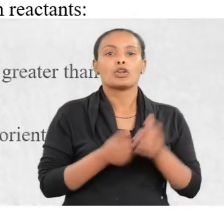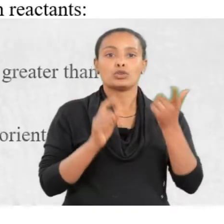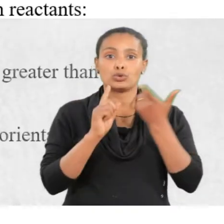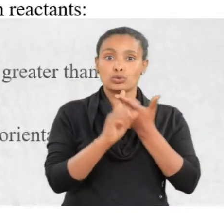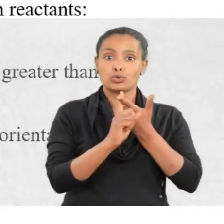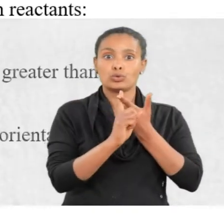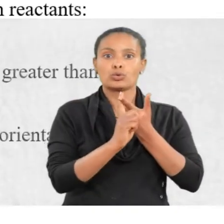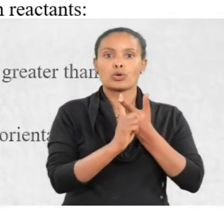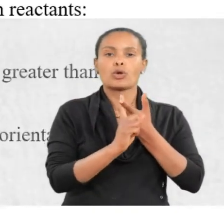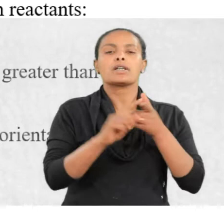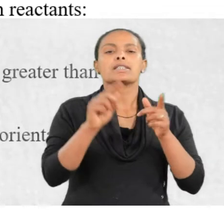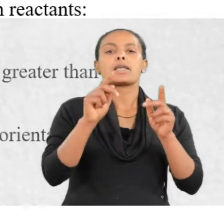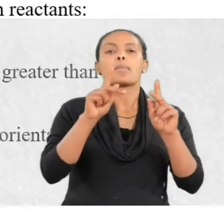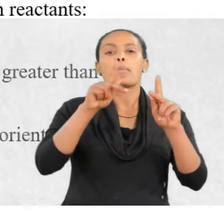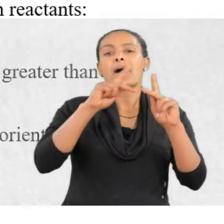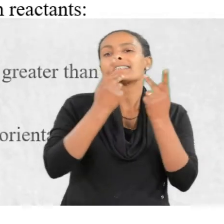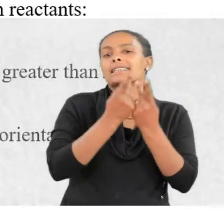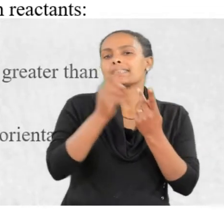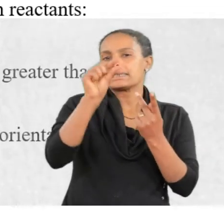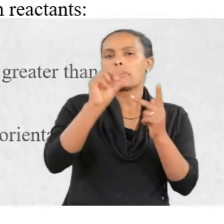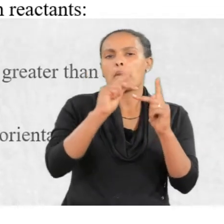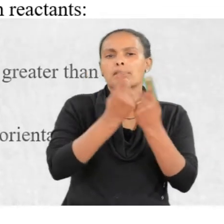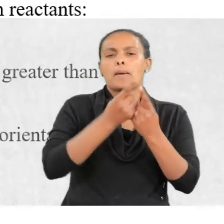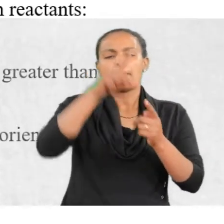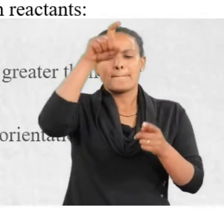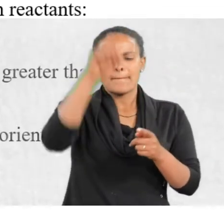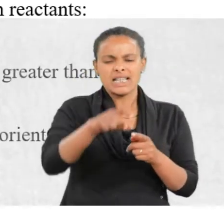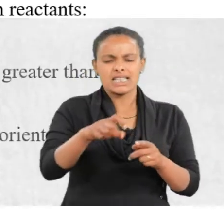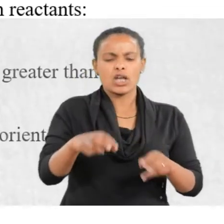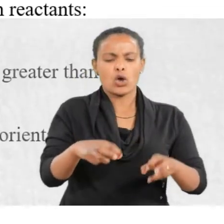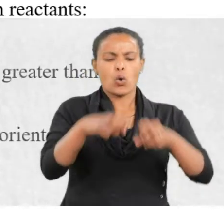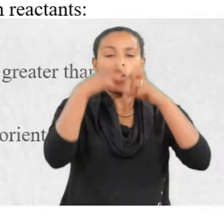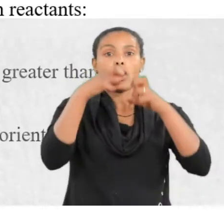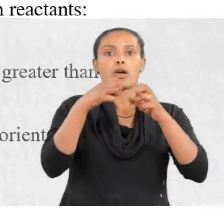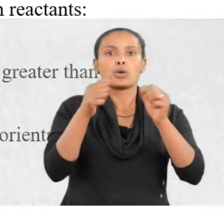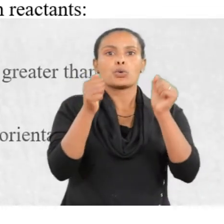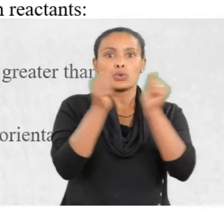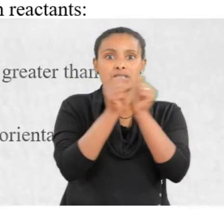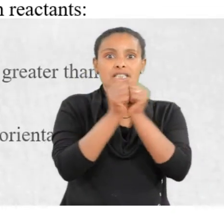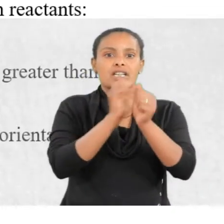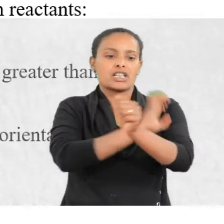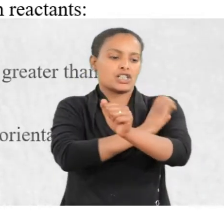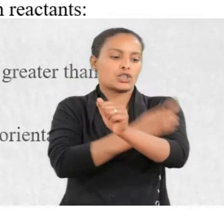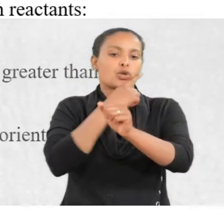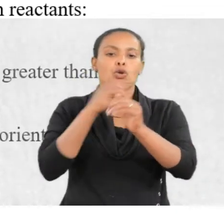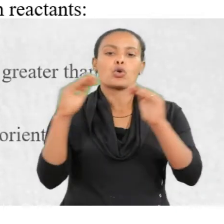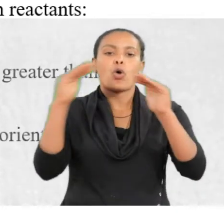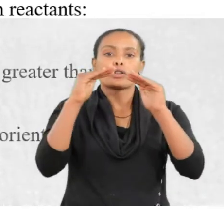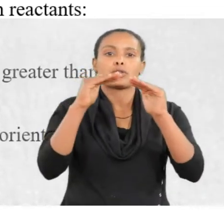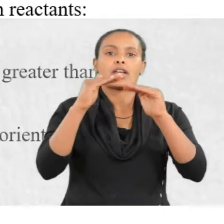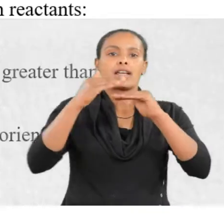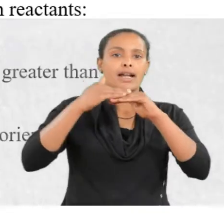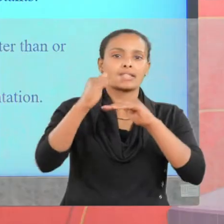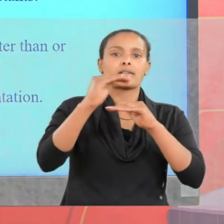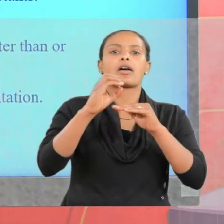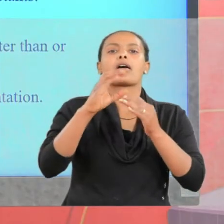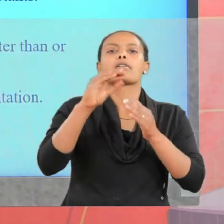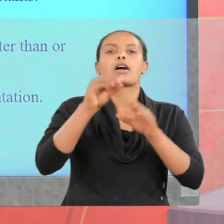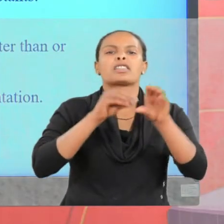Two, the particles of the reactants must collide with energy greater than or equals to energy of